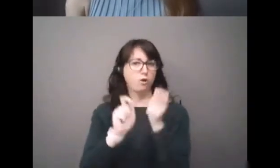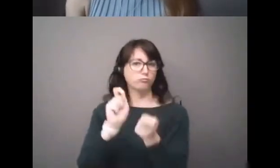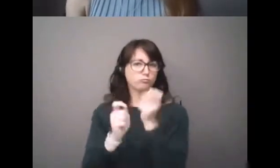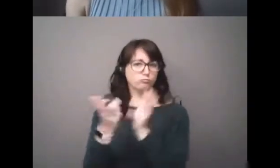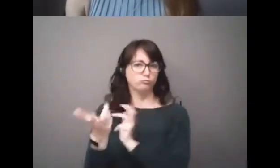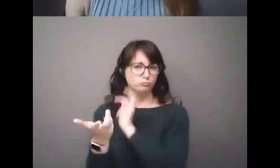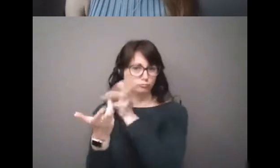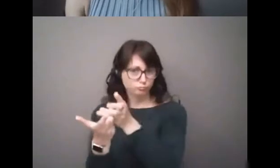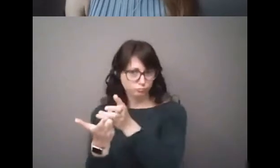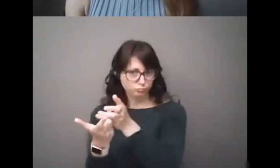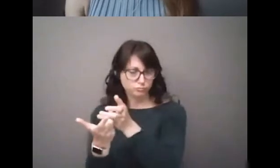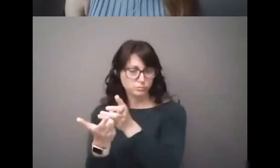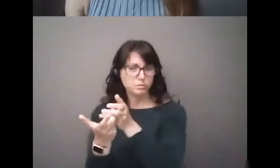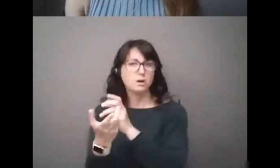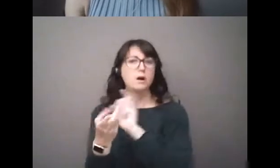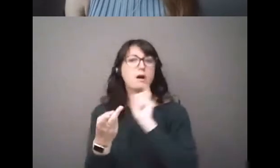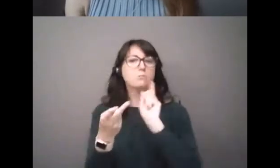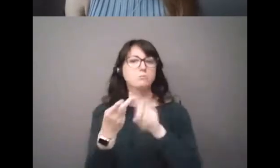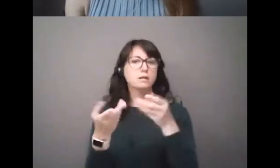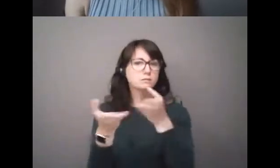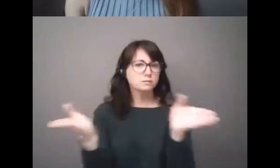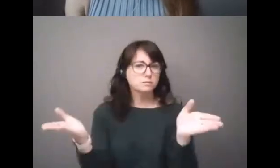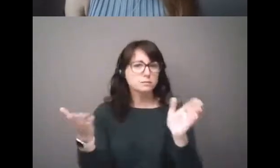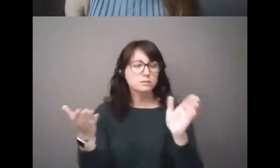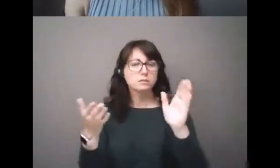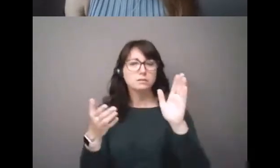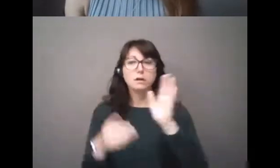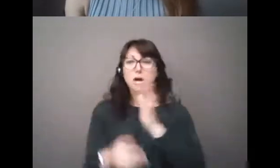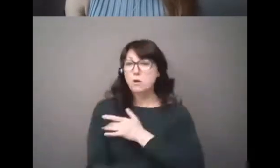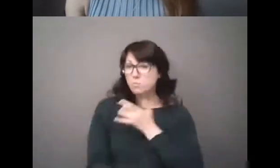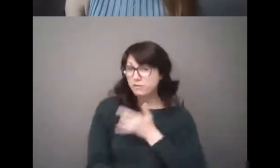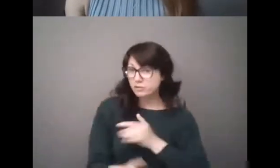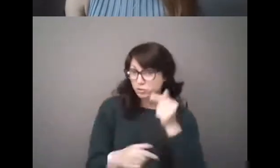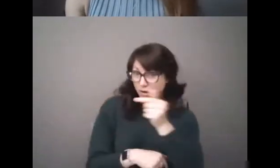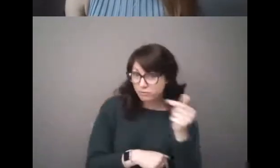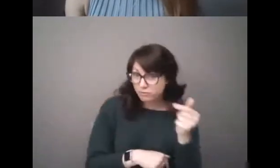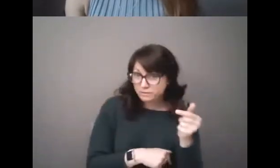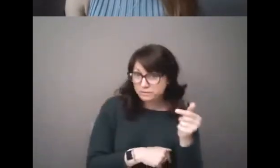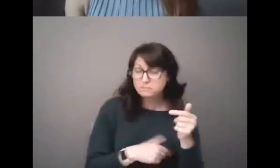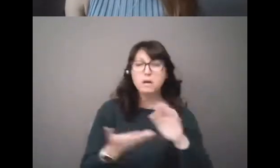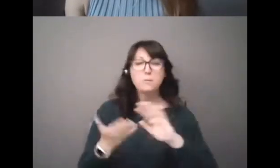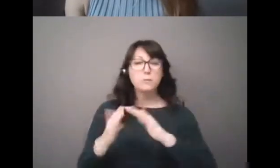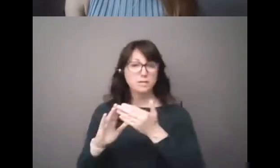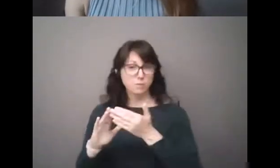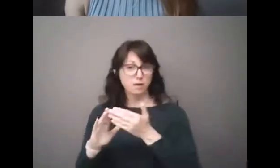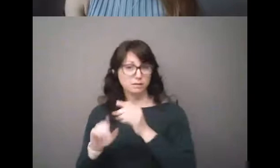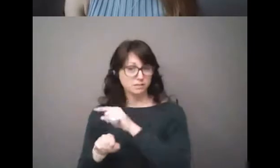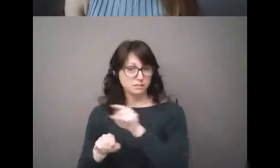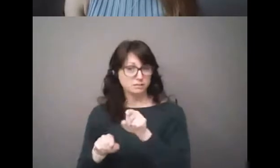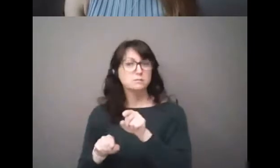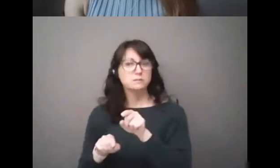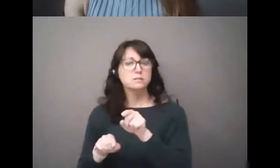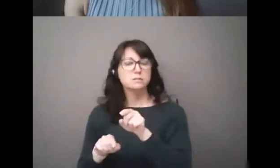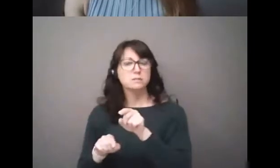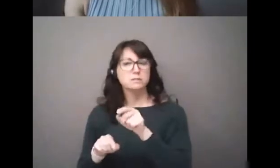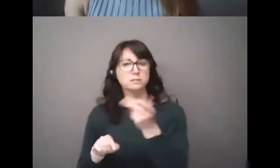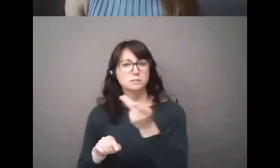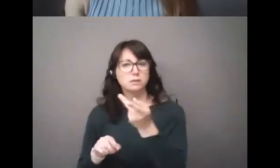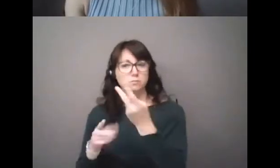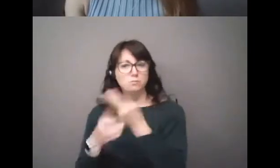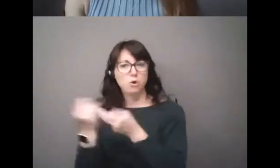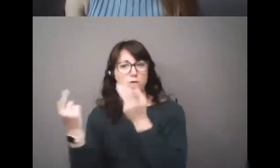need to be able to challenge the provincial government and municipalities